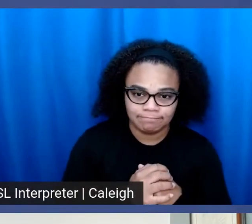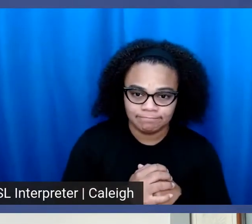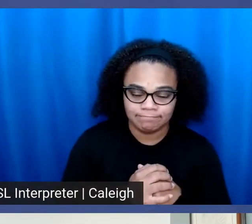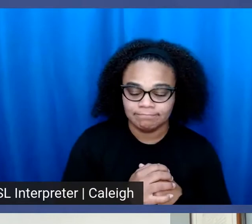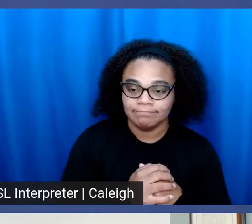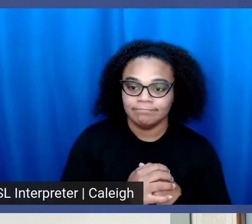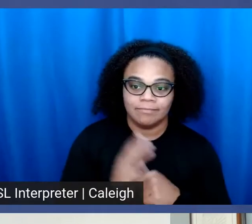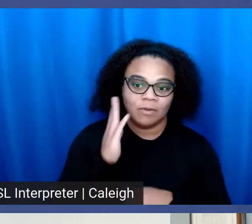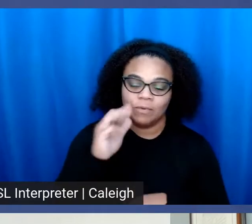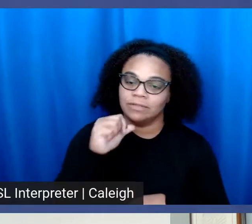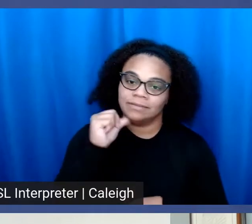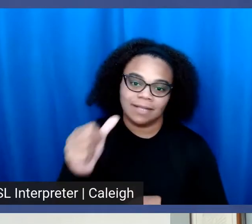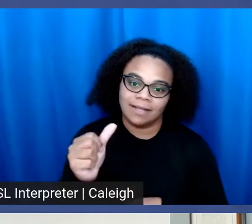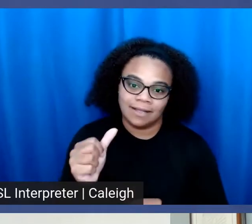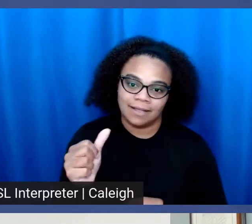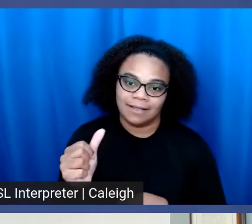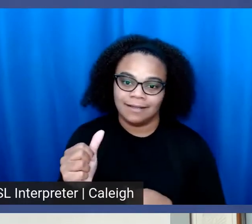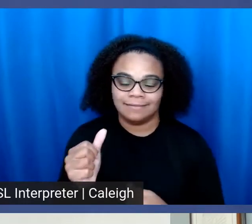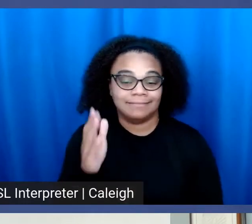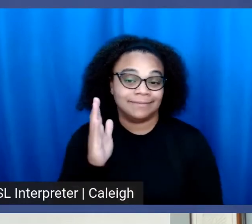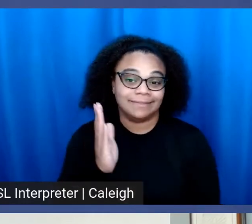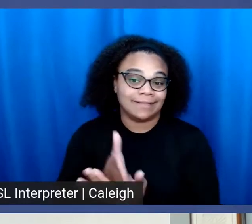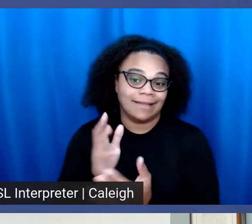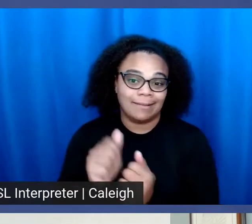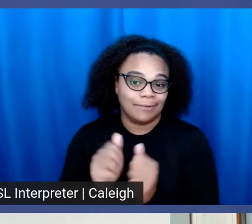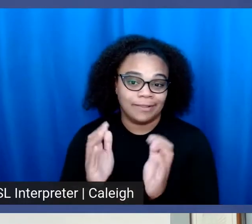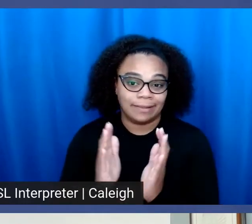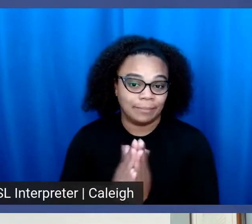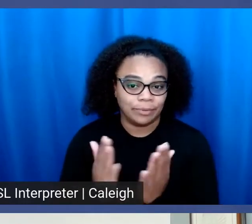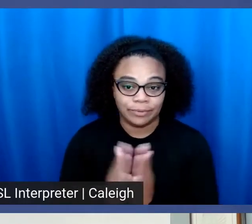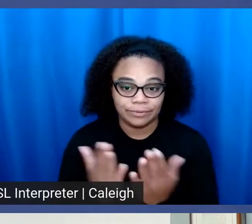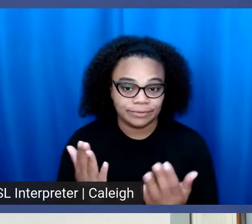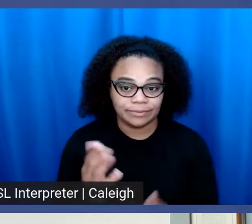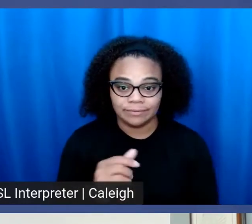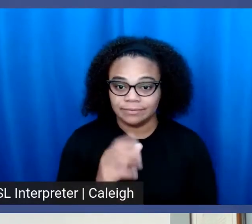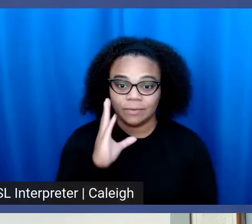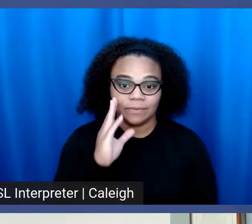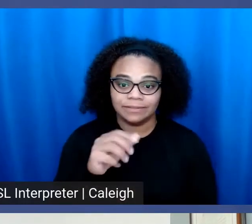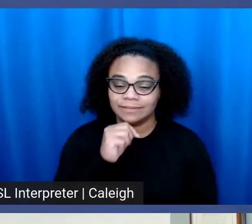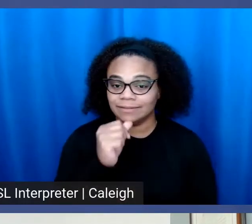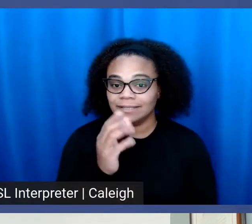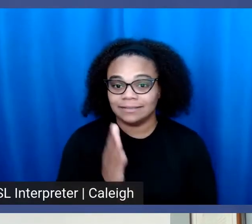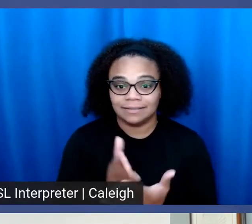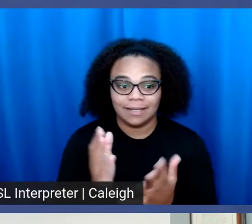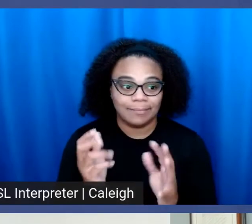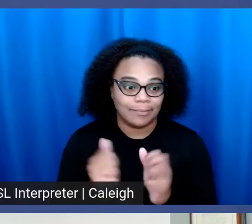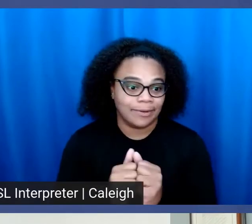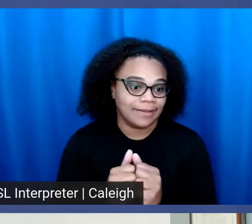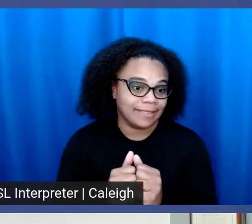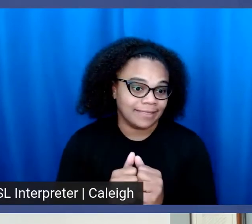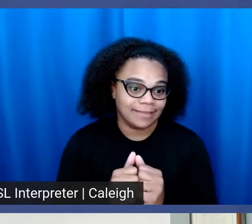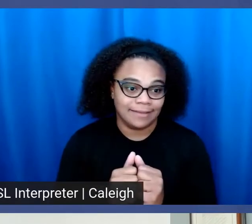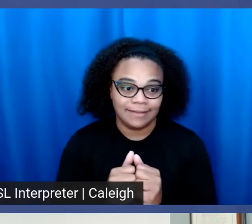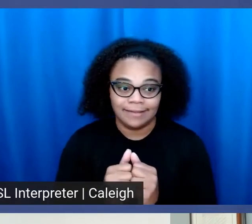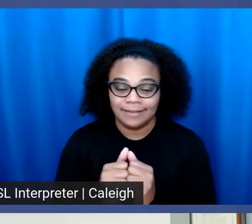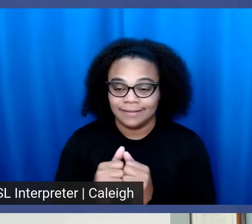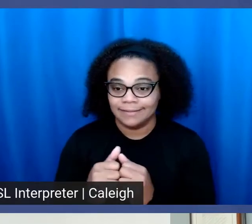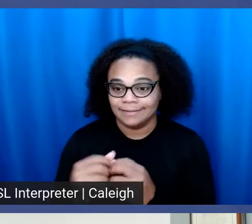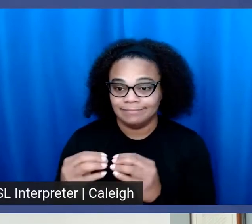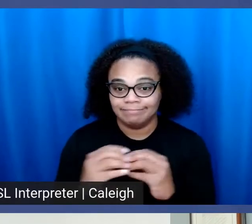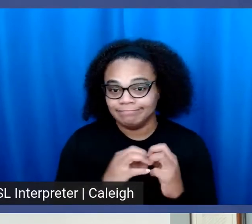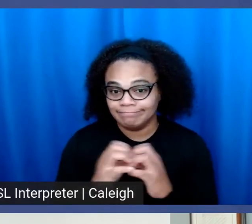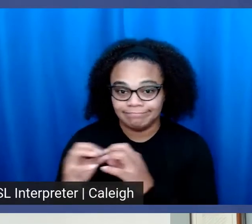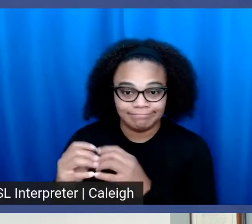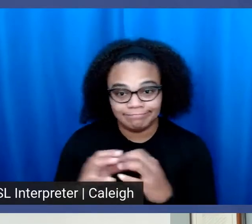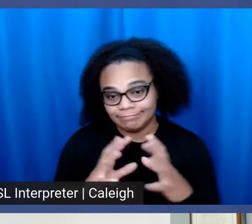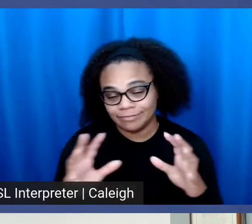It's not going to stop with books. It's not going to stop with the battles for internet freedom